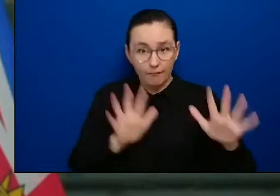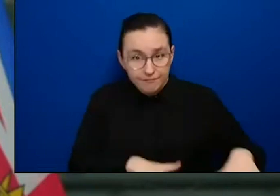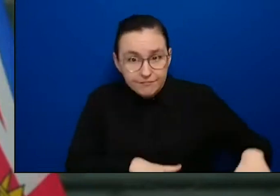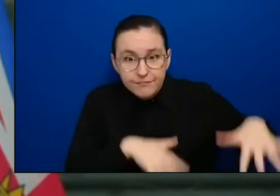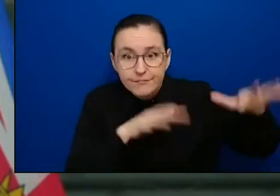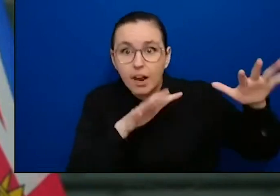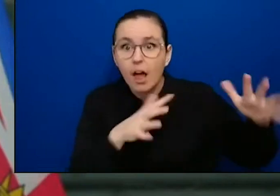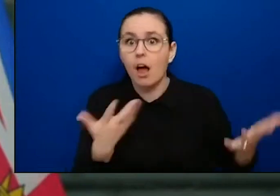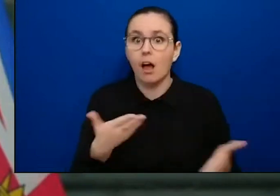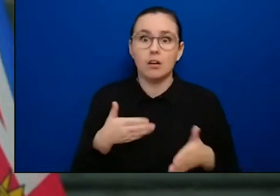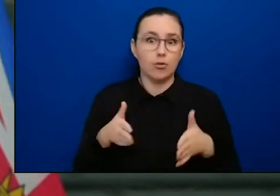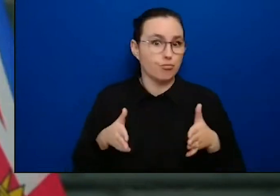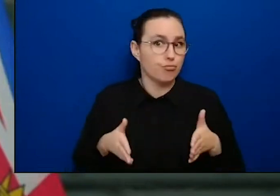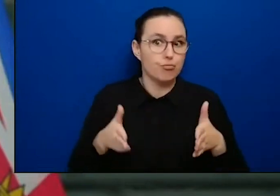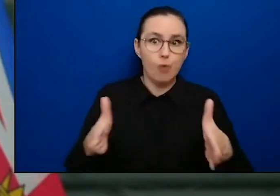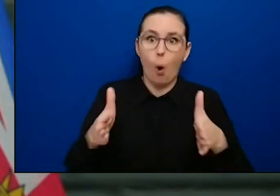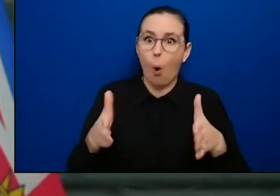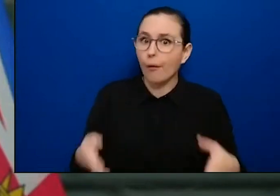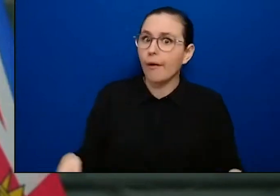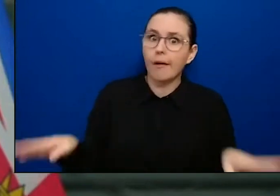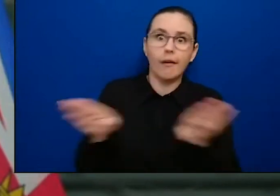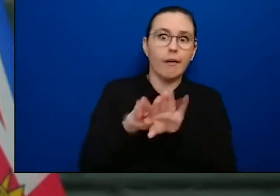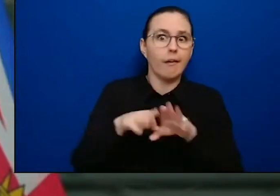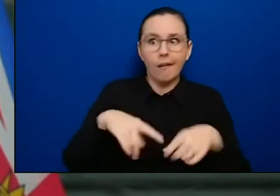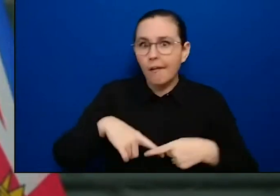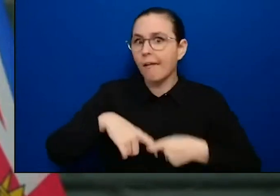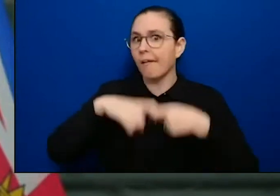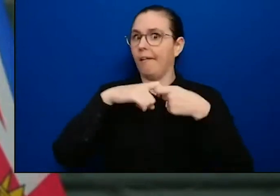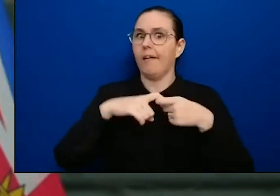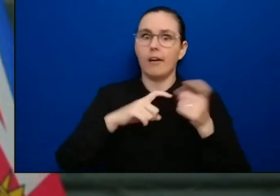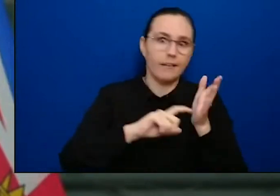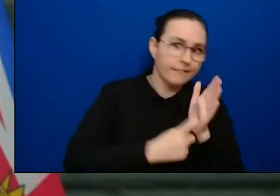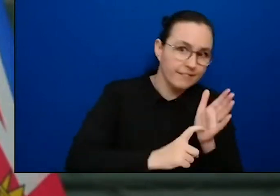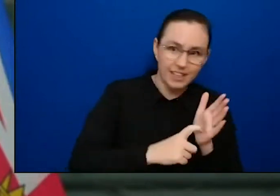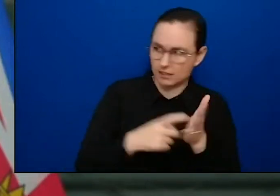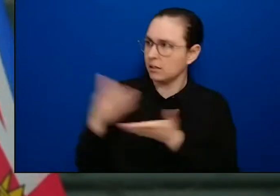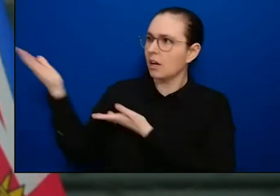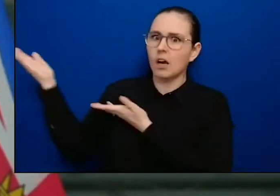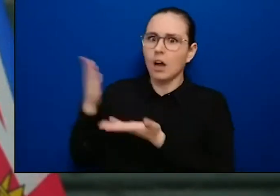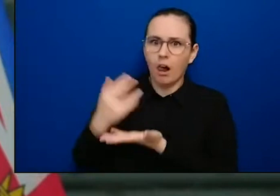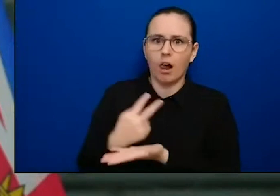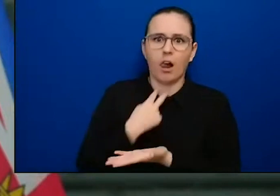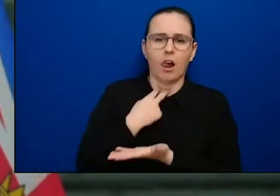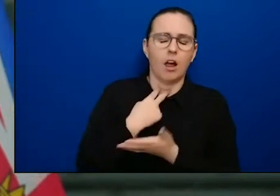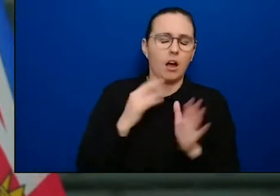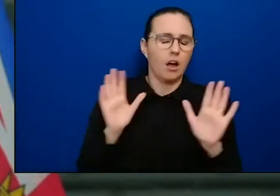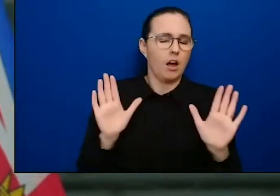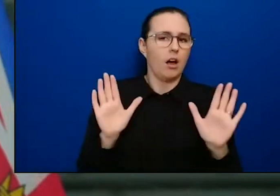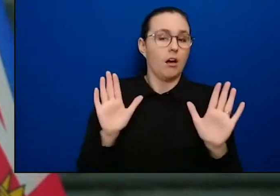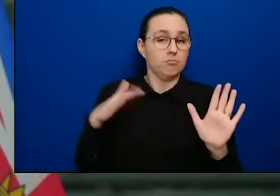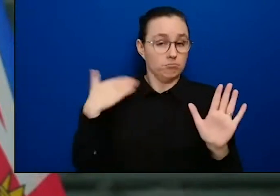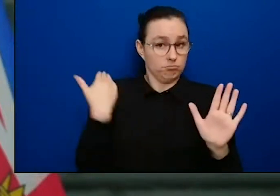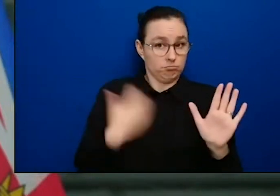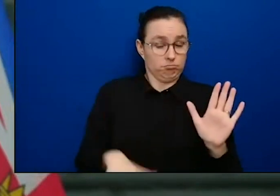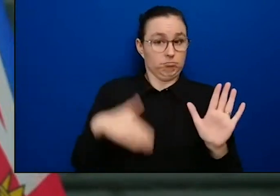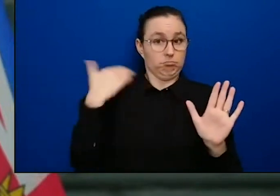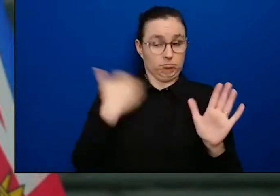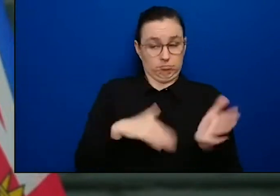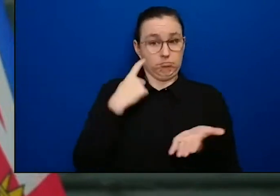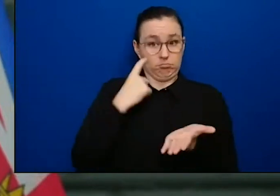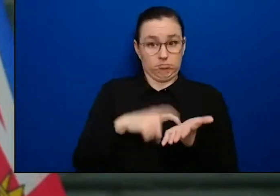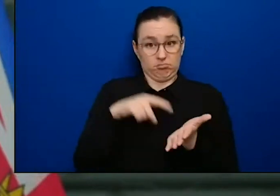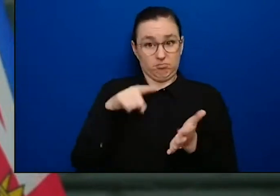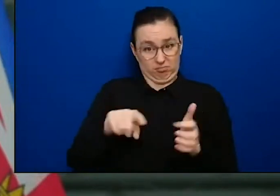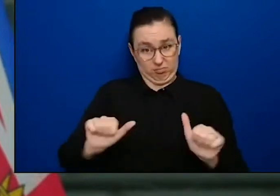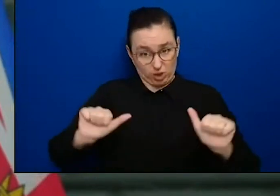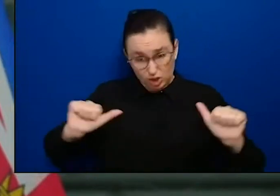being disrupted, because of supply chains being disrupted. And it has been a Herculean effort, literally, when that some of our